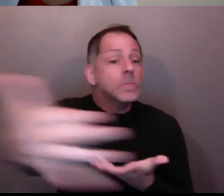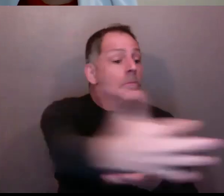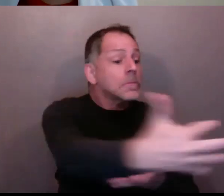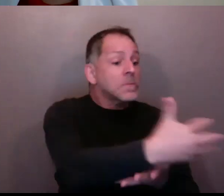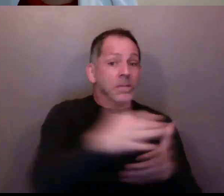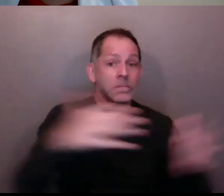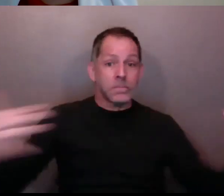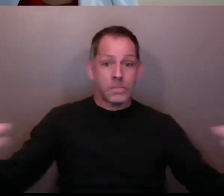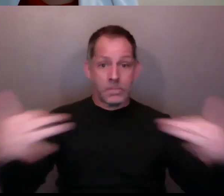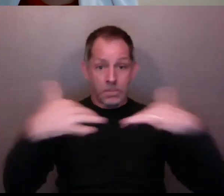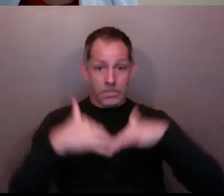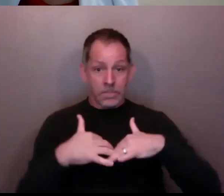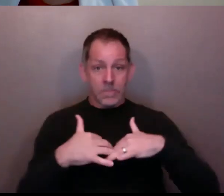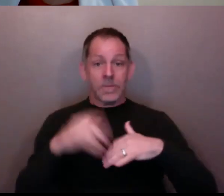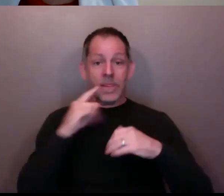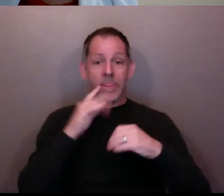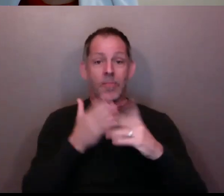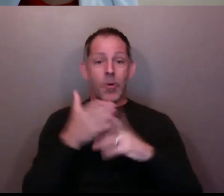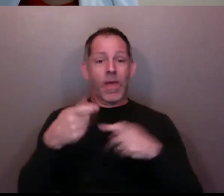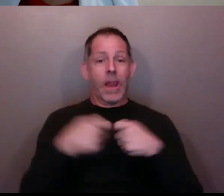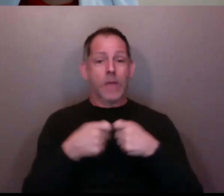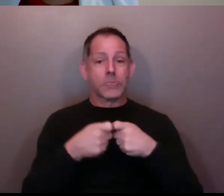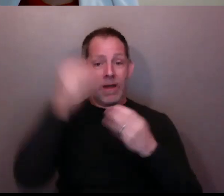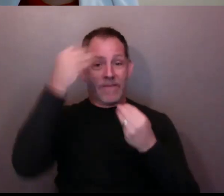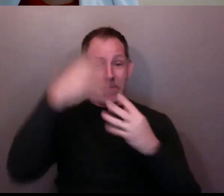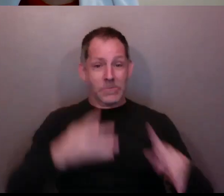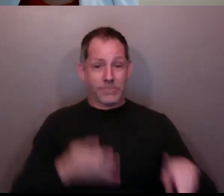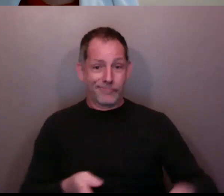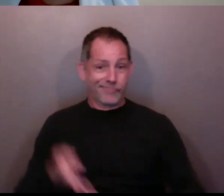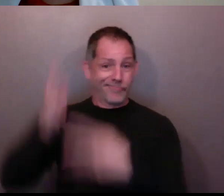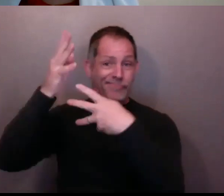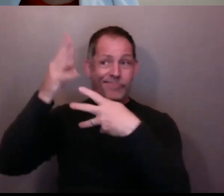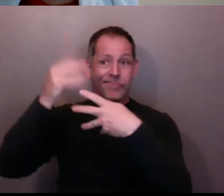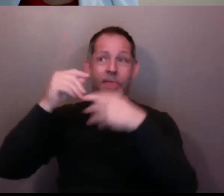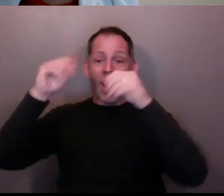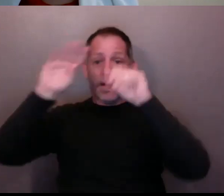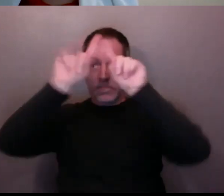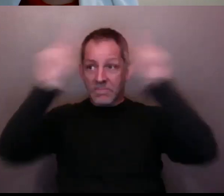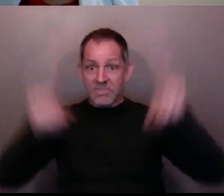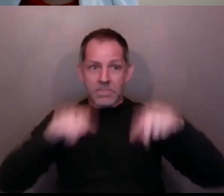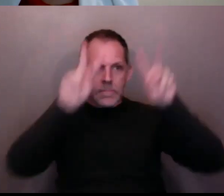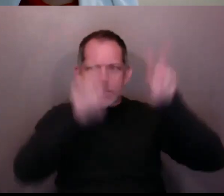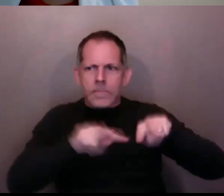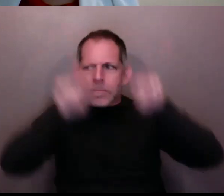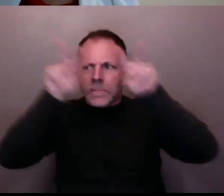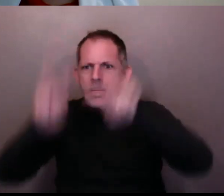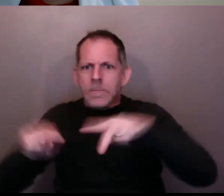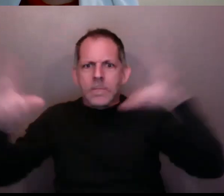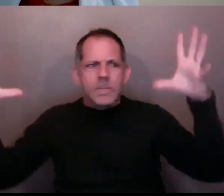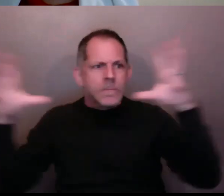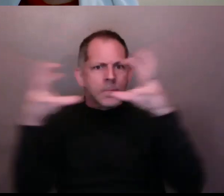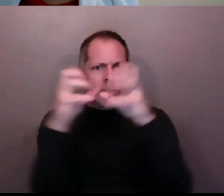county of origin is determined and they're distributed out to us to investigate. We're getting all the positives, so it's not